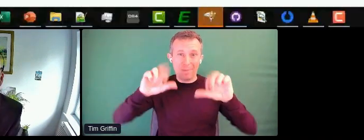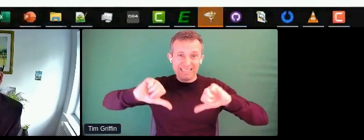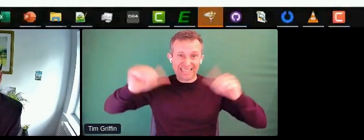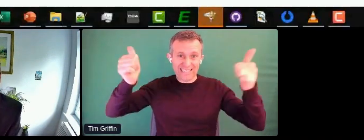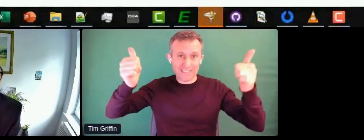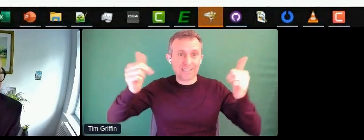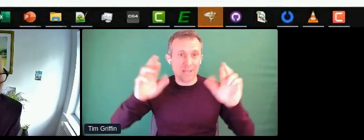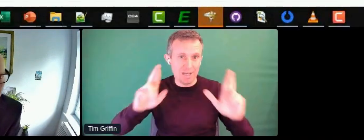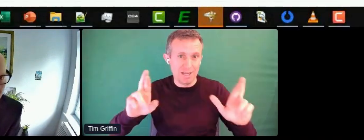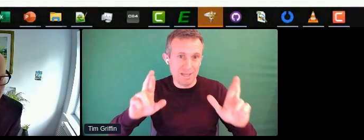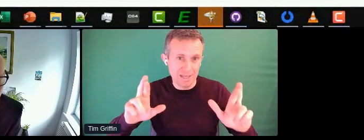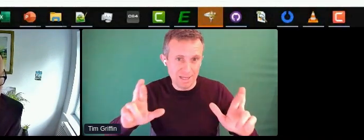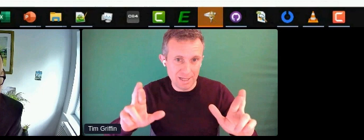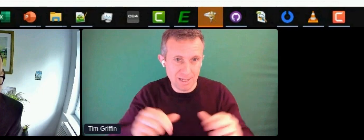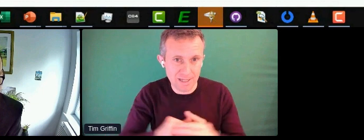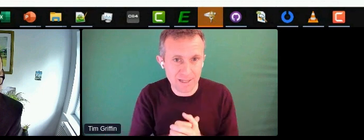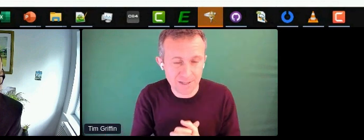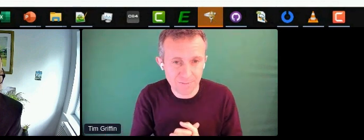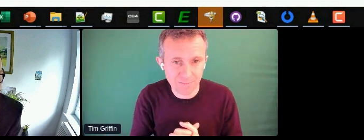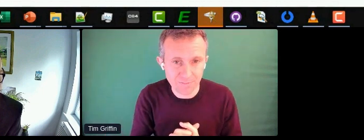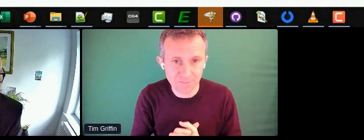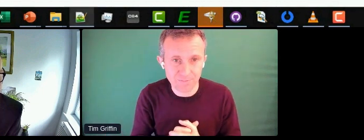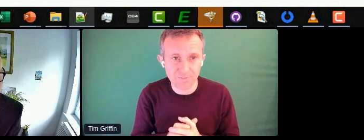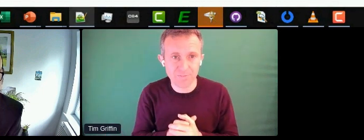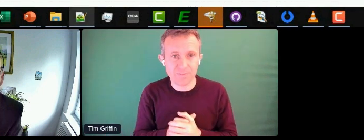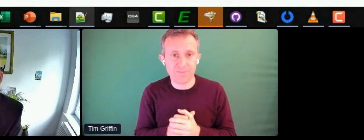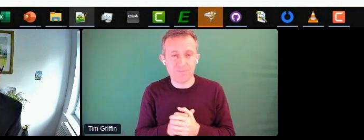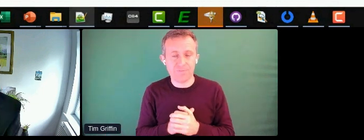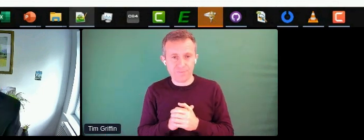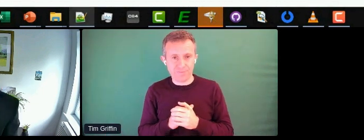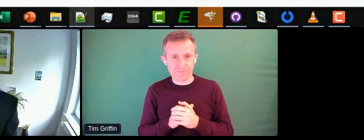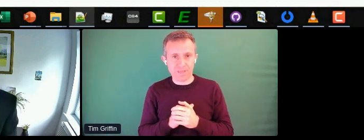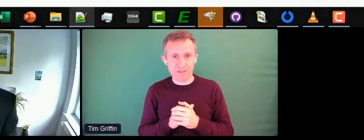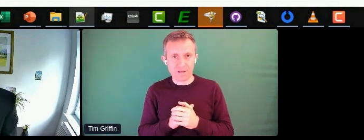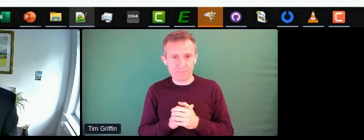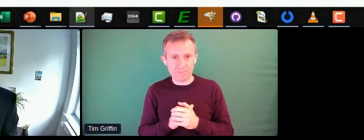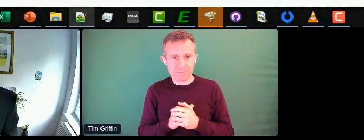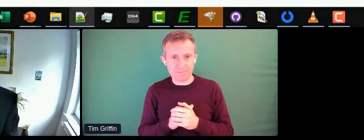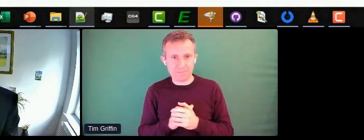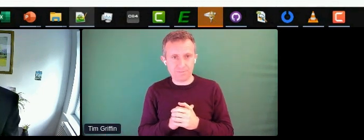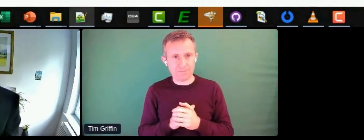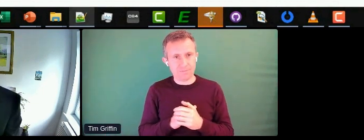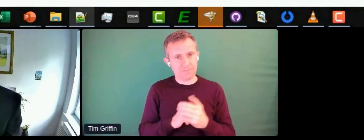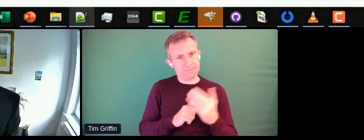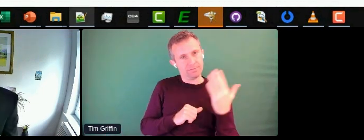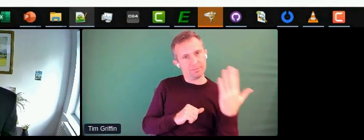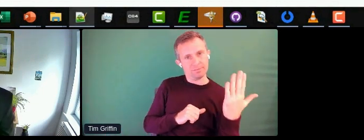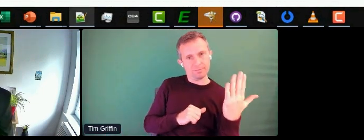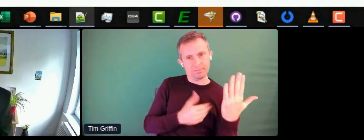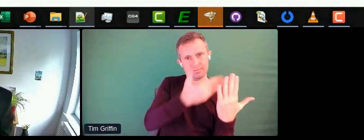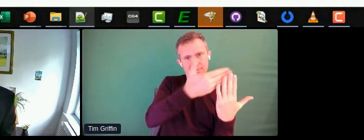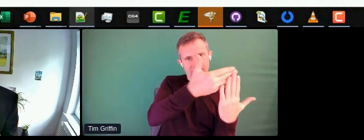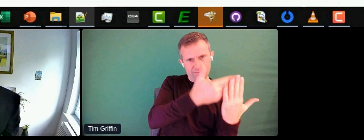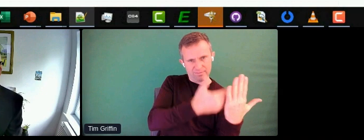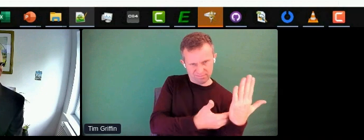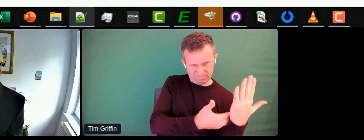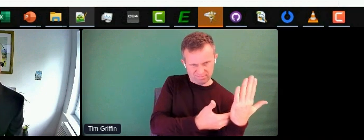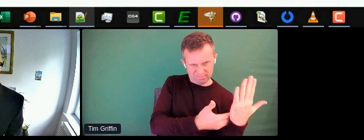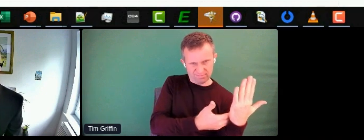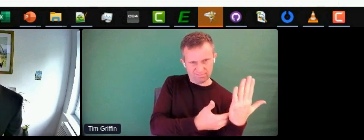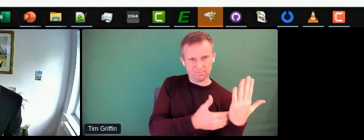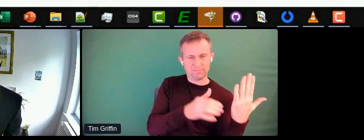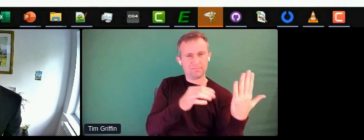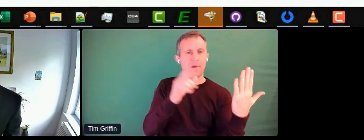browser. Here we are, and I've got to find my list of colors. So here is the Contrast Grid